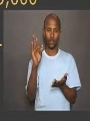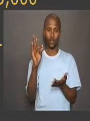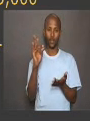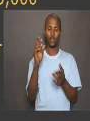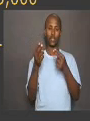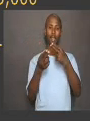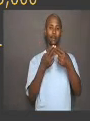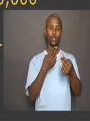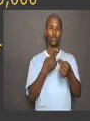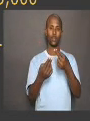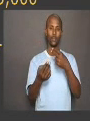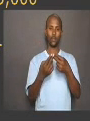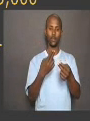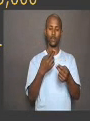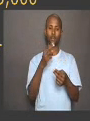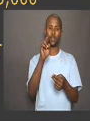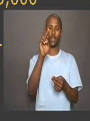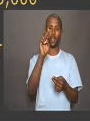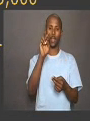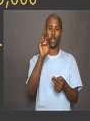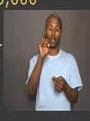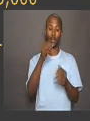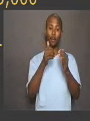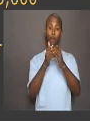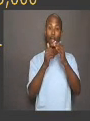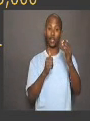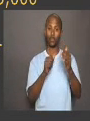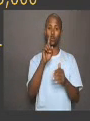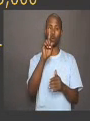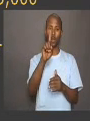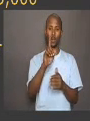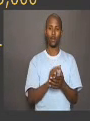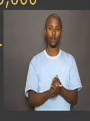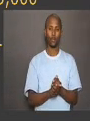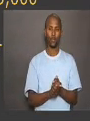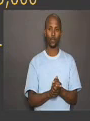1,800 times N minus 1.